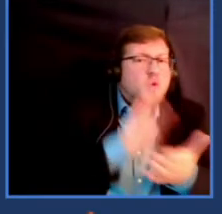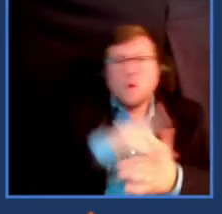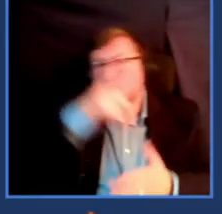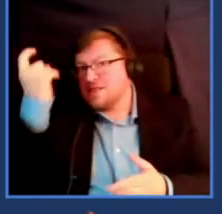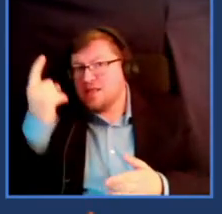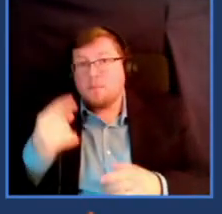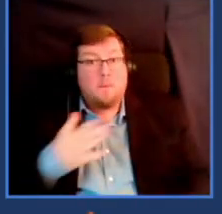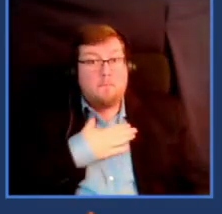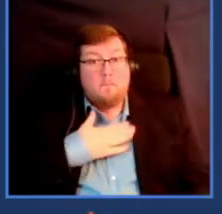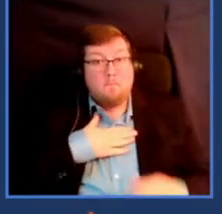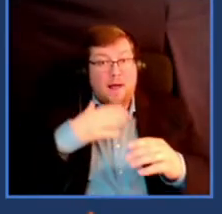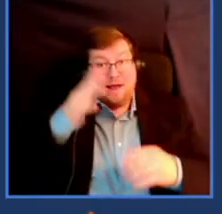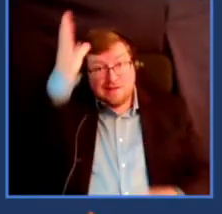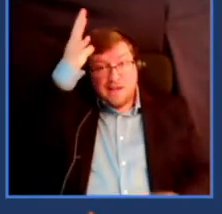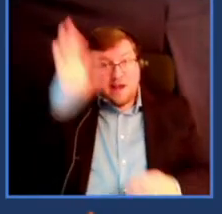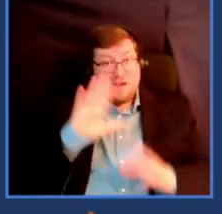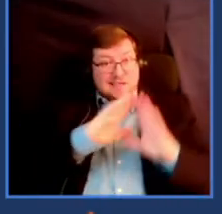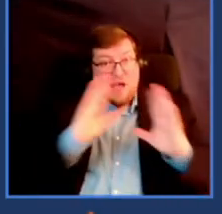daddy's house.